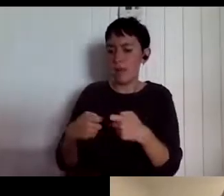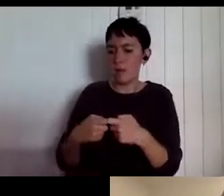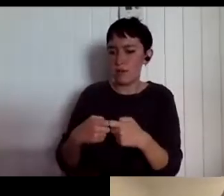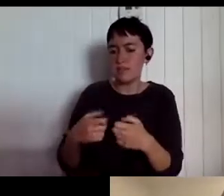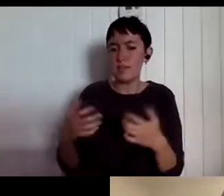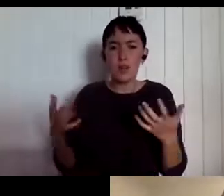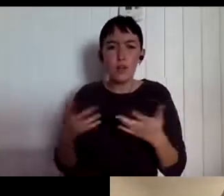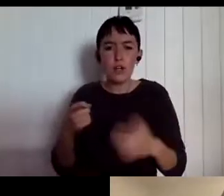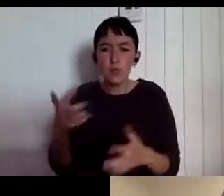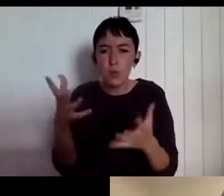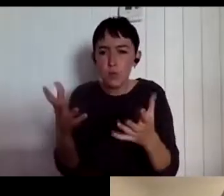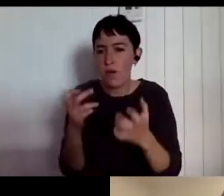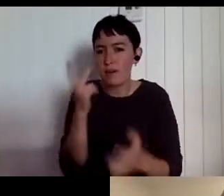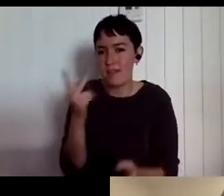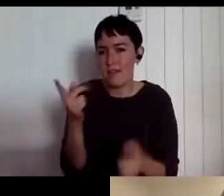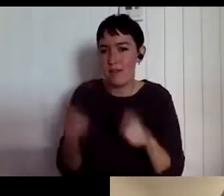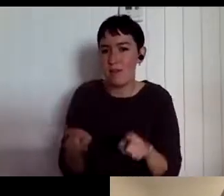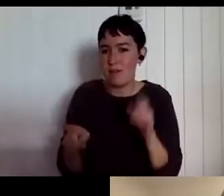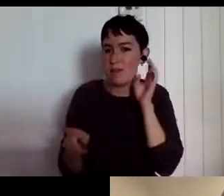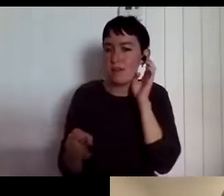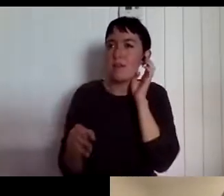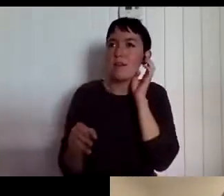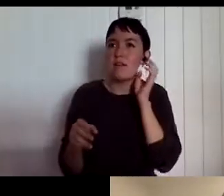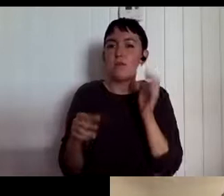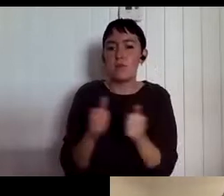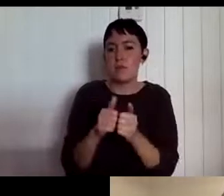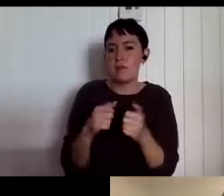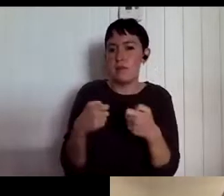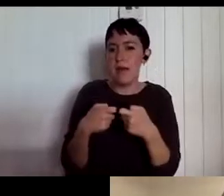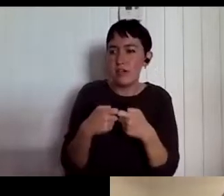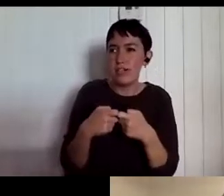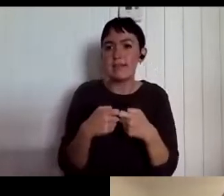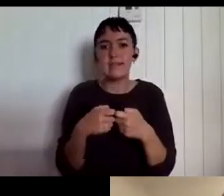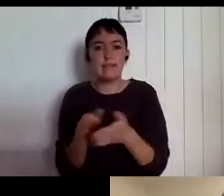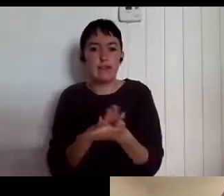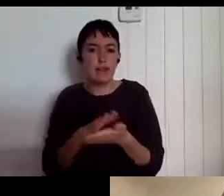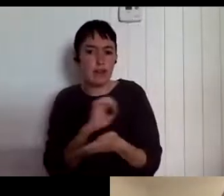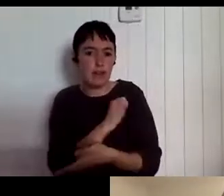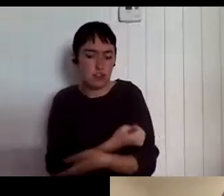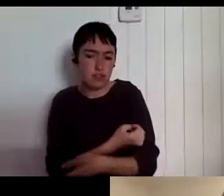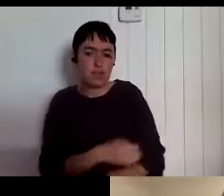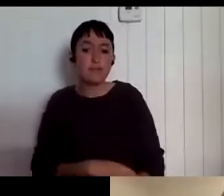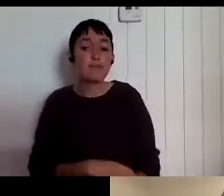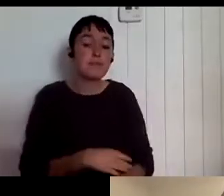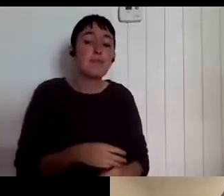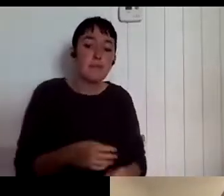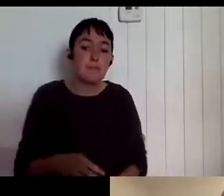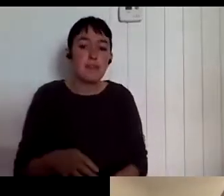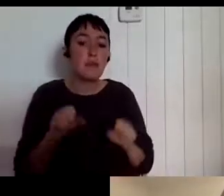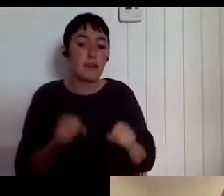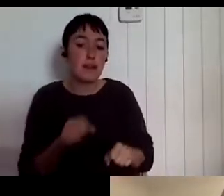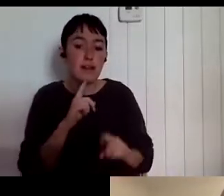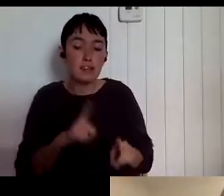the batteries not be our limiting reagent anymore with clean energy? Yeah. So I think I can answer that in